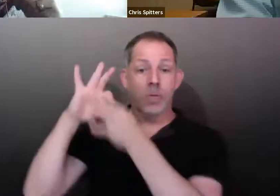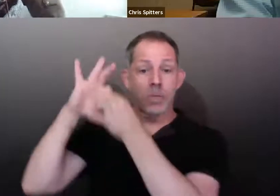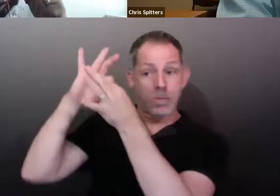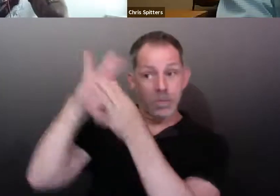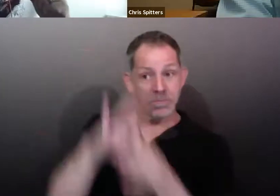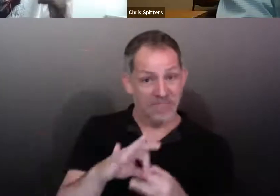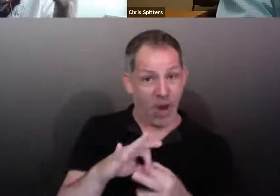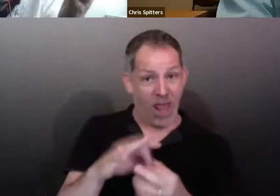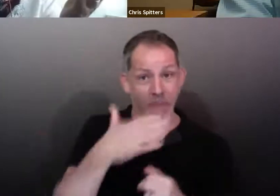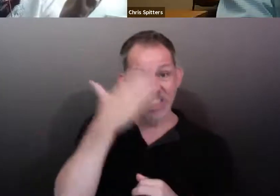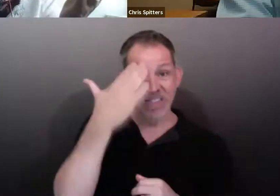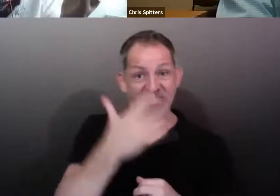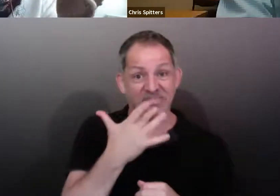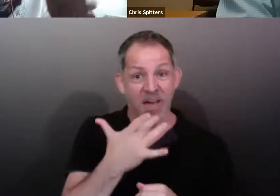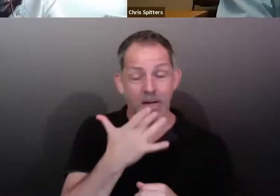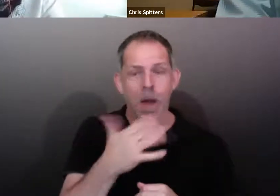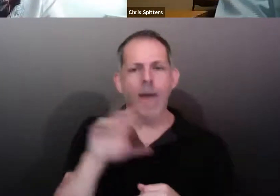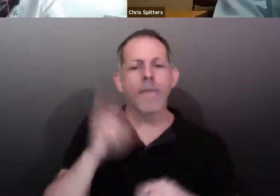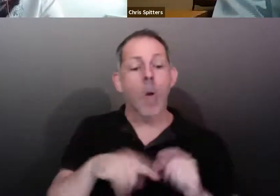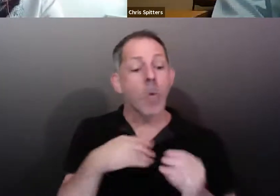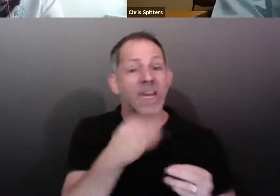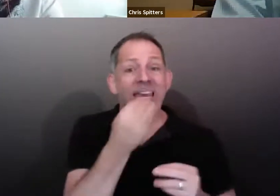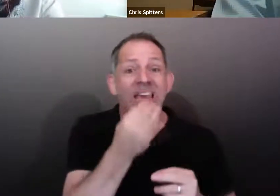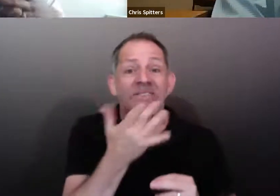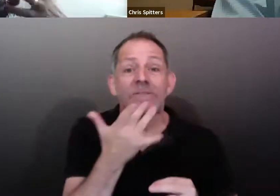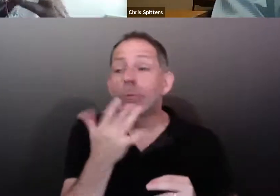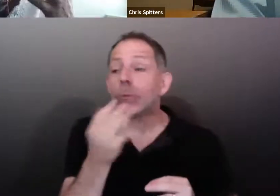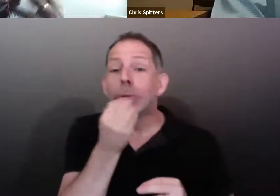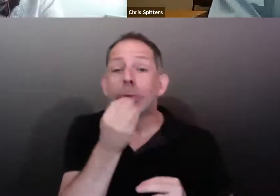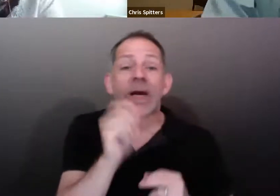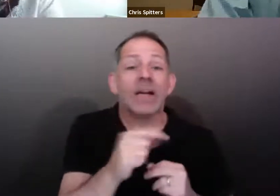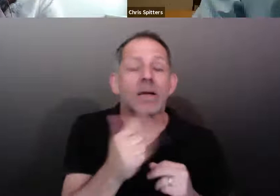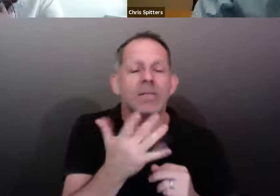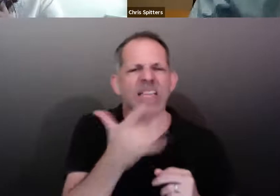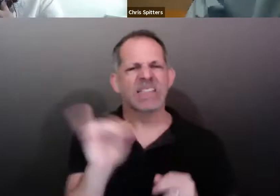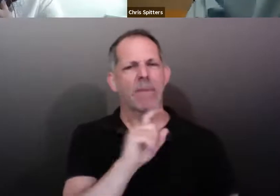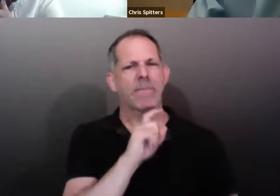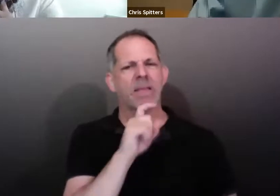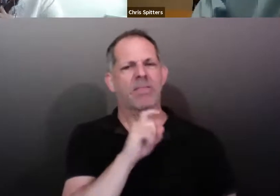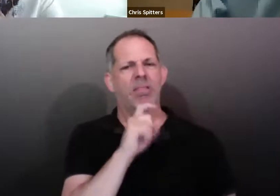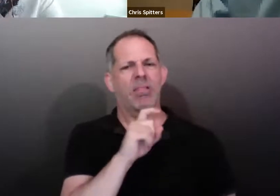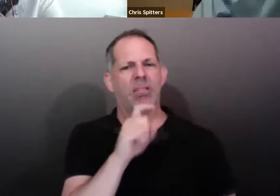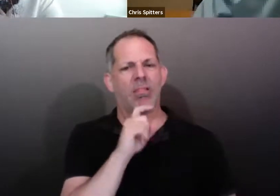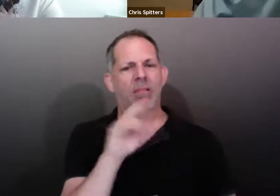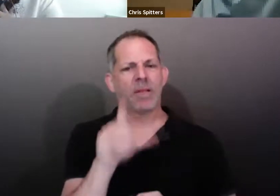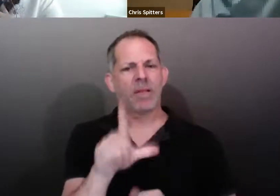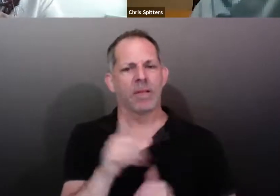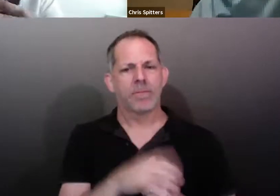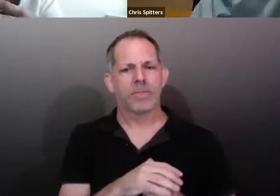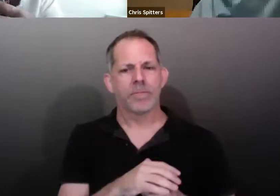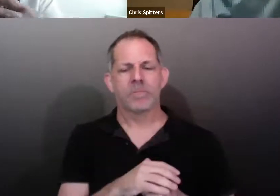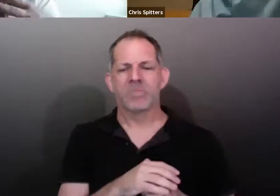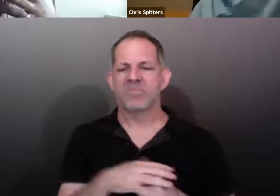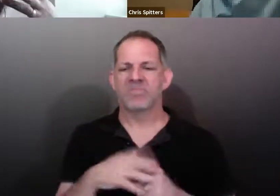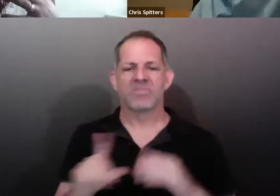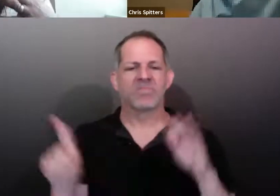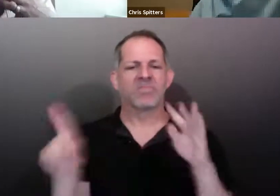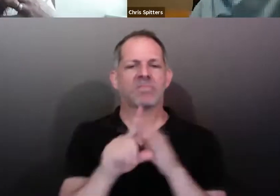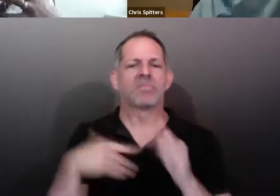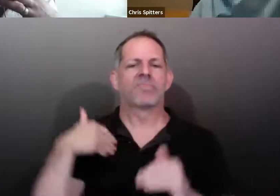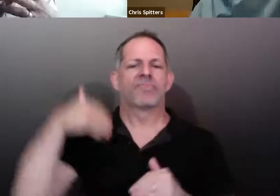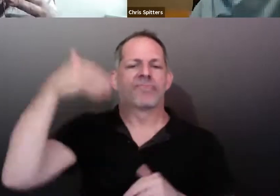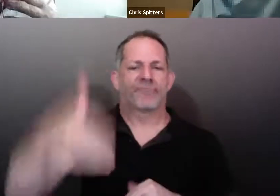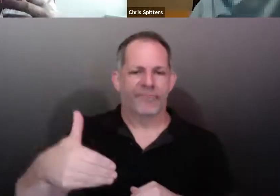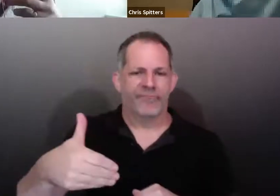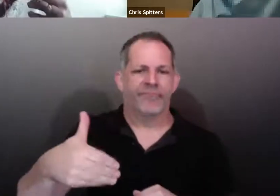continue to have just bouts of fatigue, and every once in a while I'll get this sensation in my lungs where it feels like a